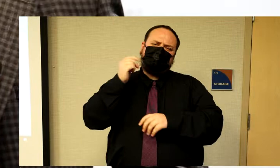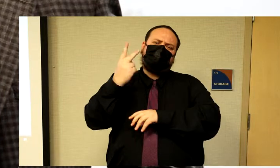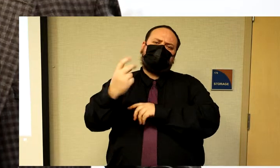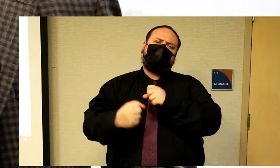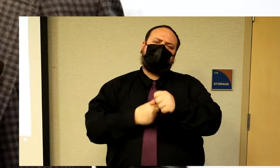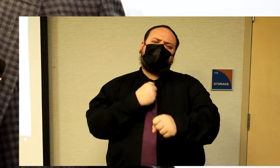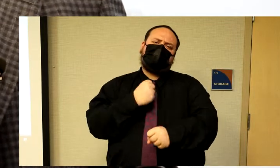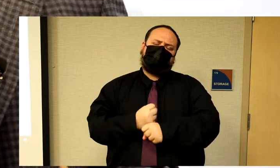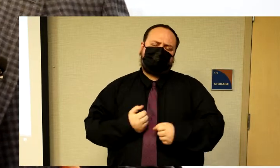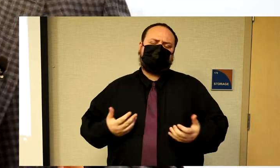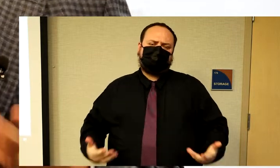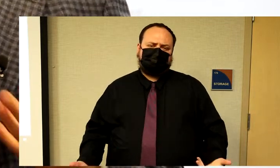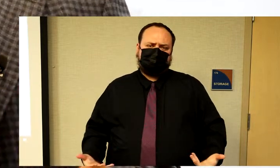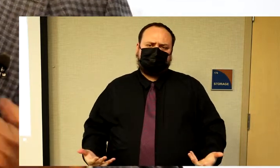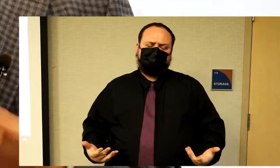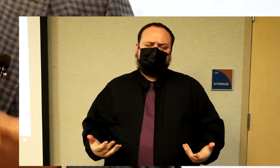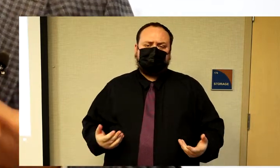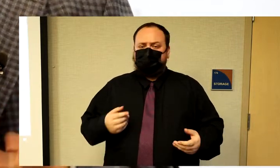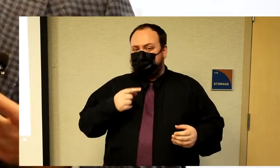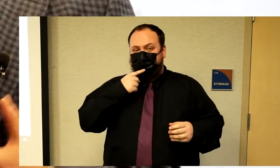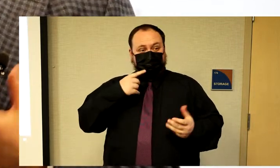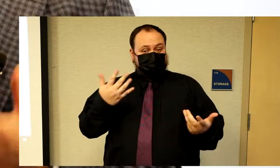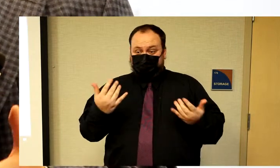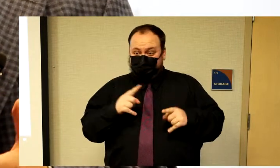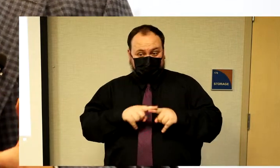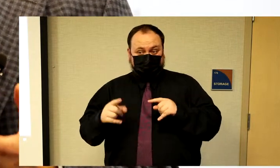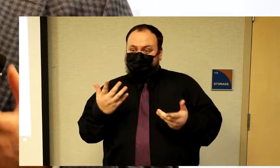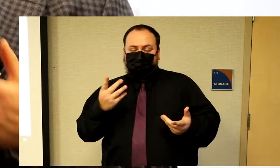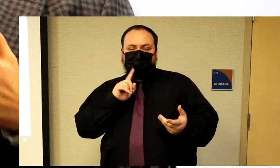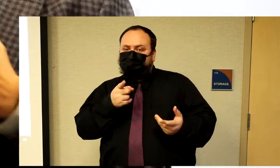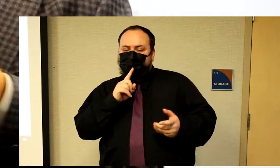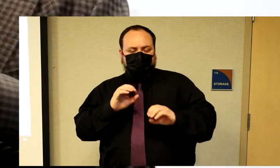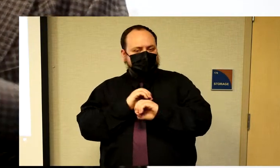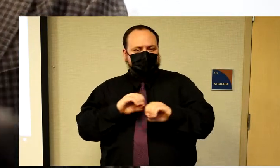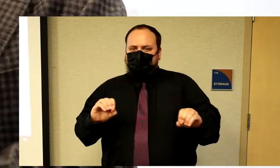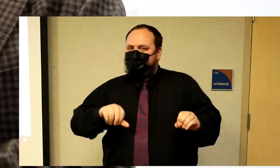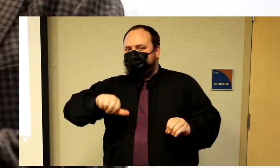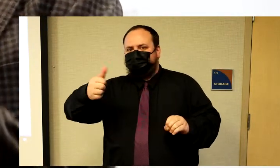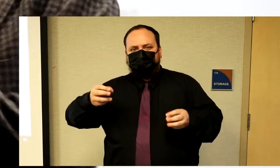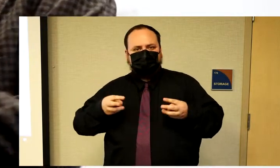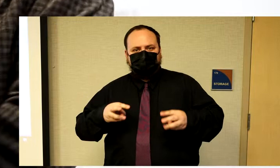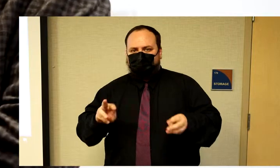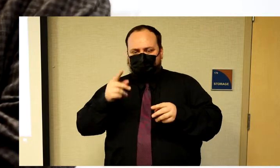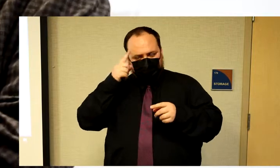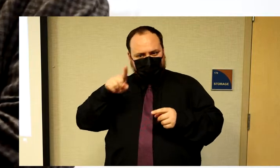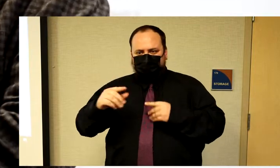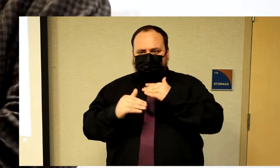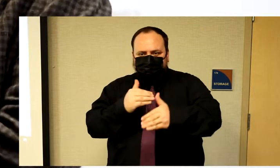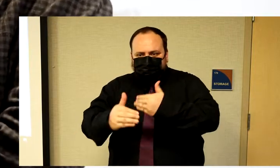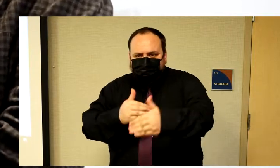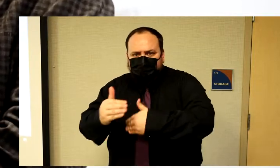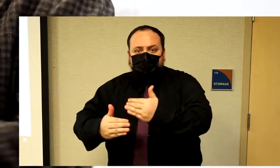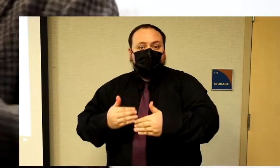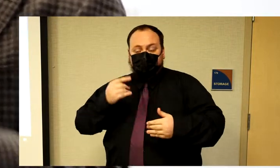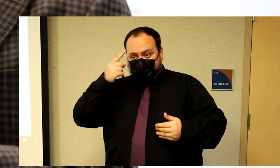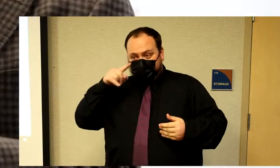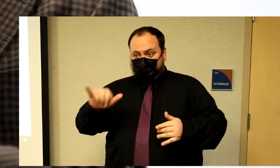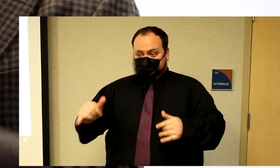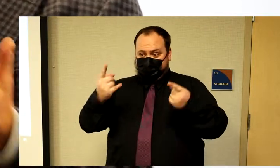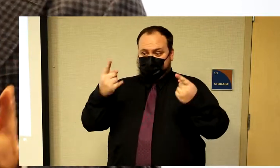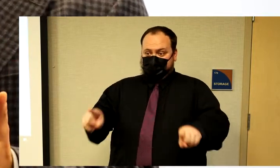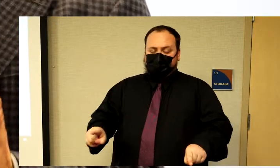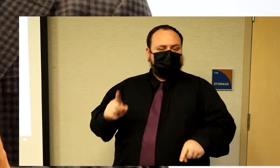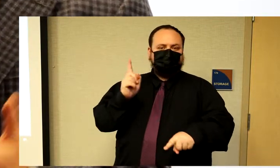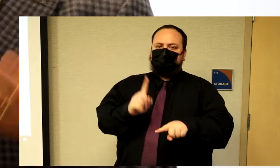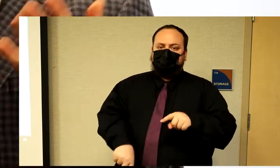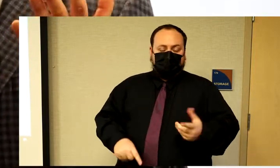issue. And there's no other way not to have acceleration or deferment of those happens. It